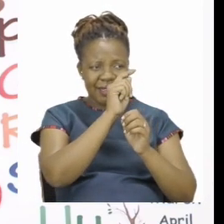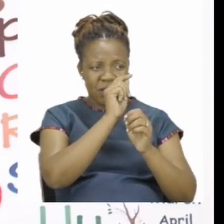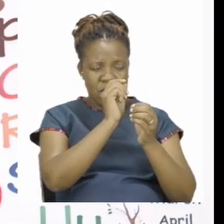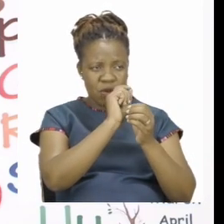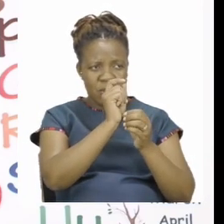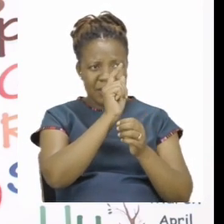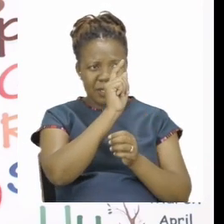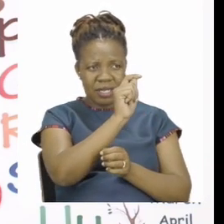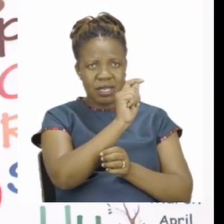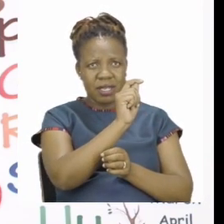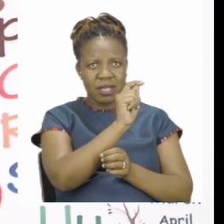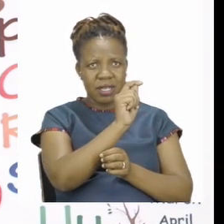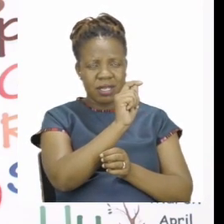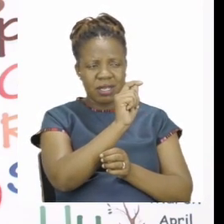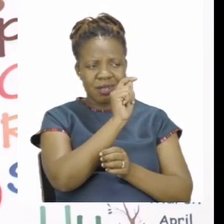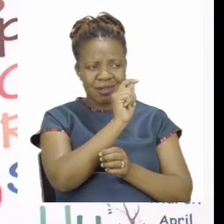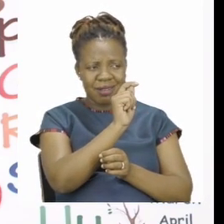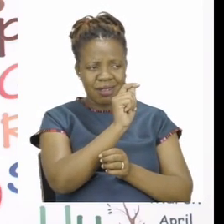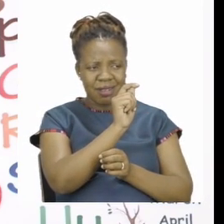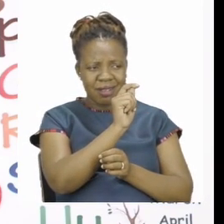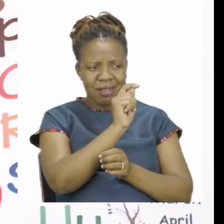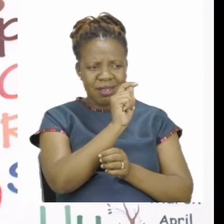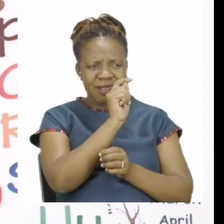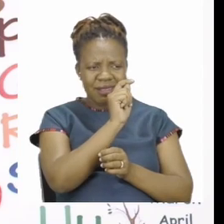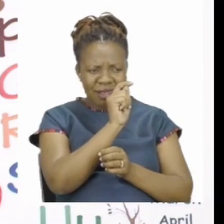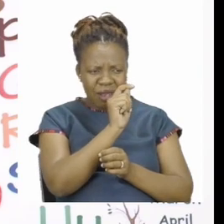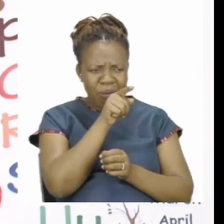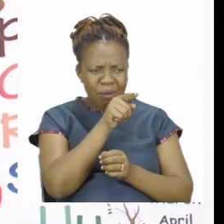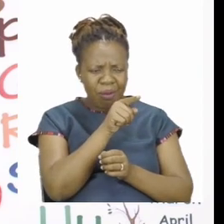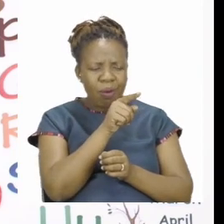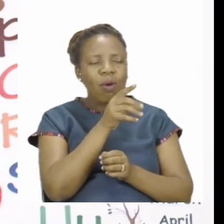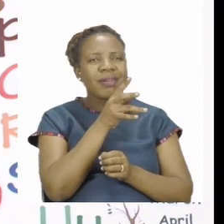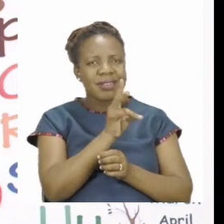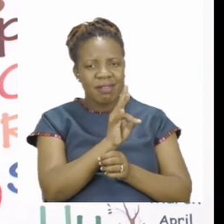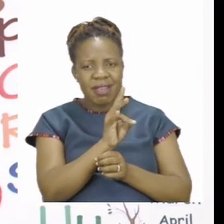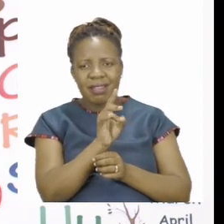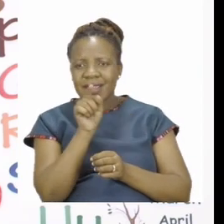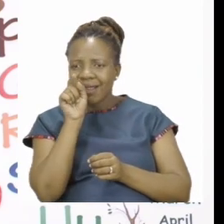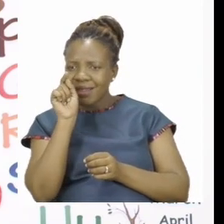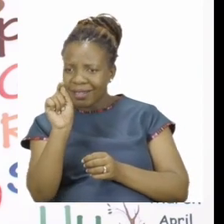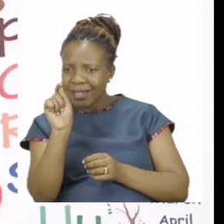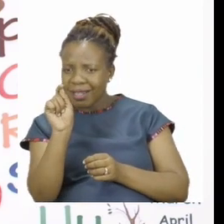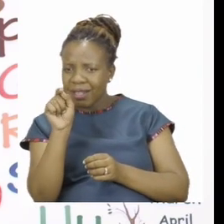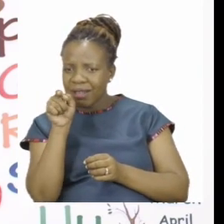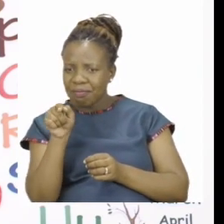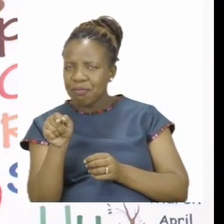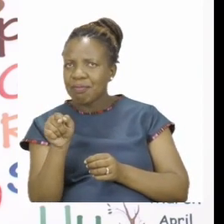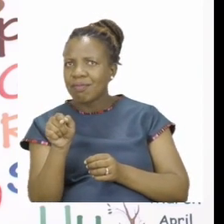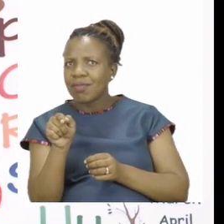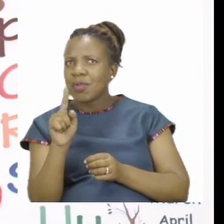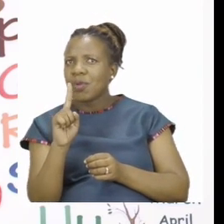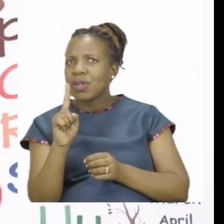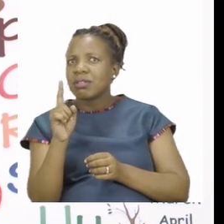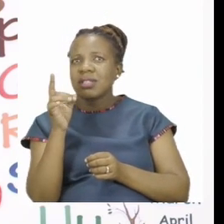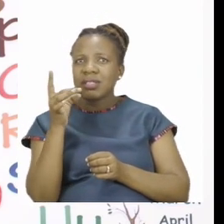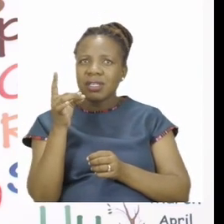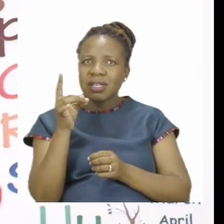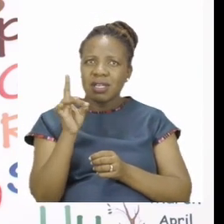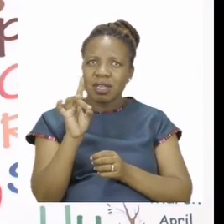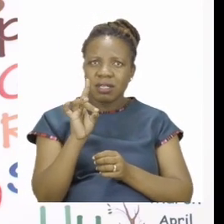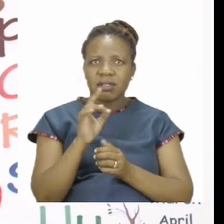7, and here we have him sitting under 8. Now, the one that is in front is the one where we